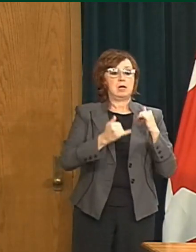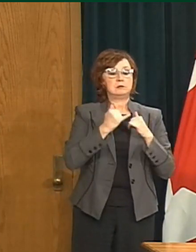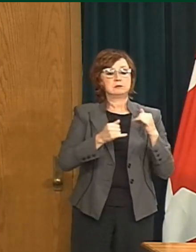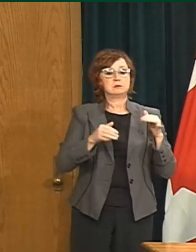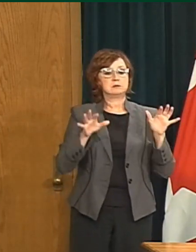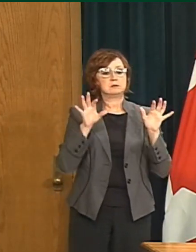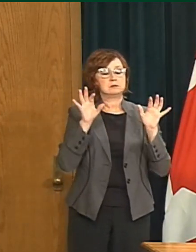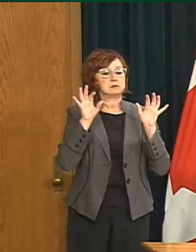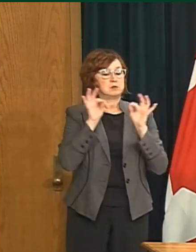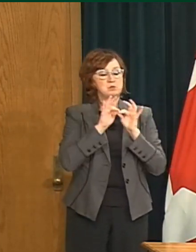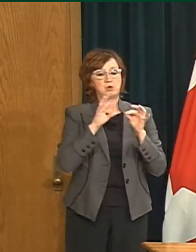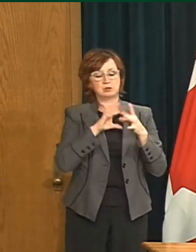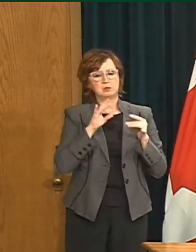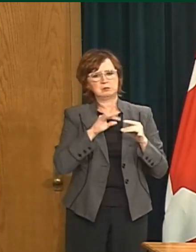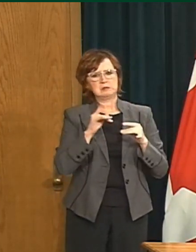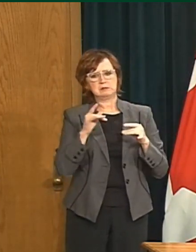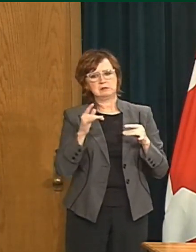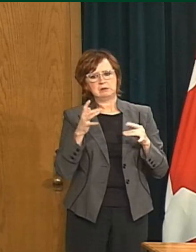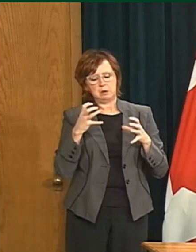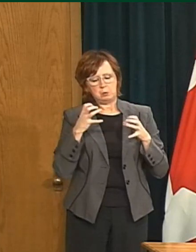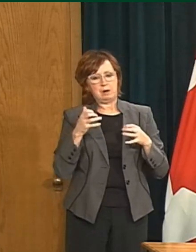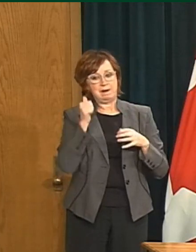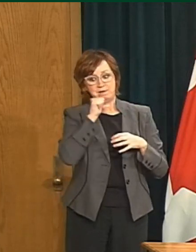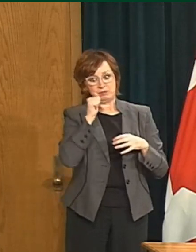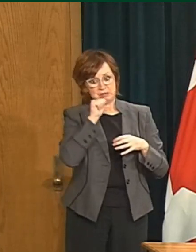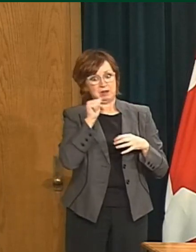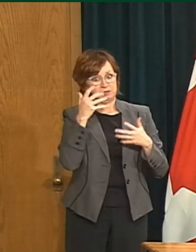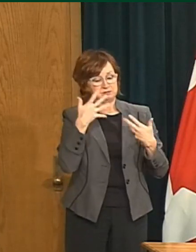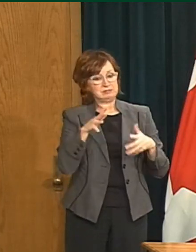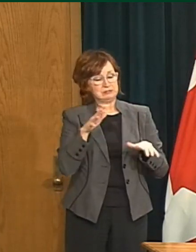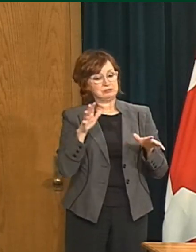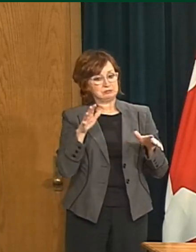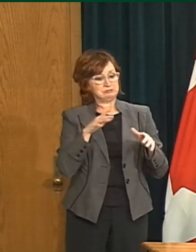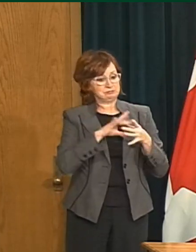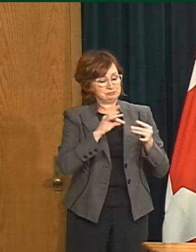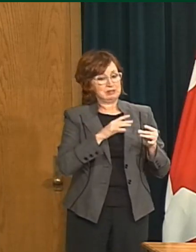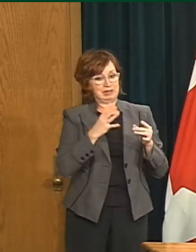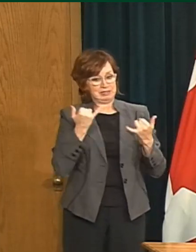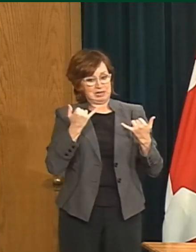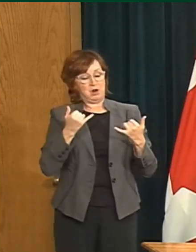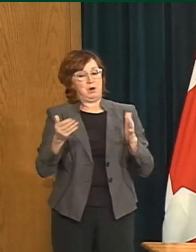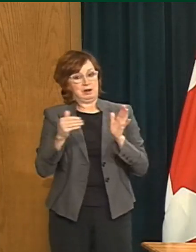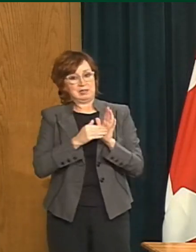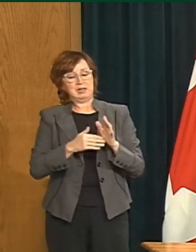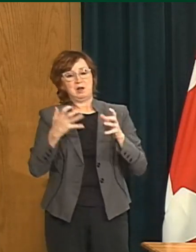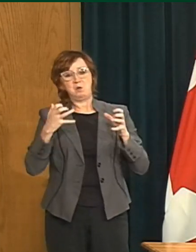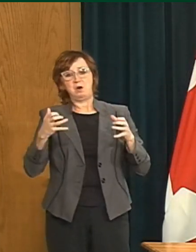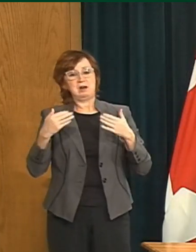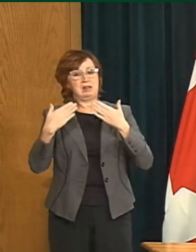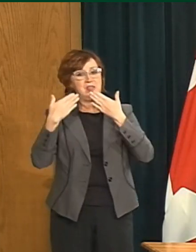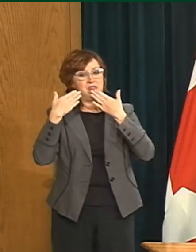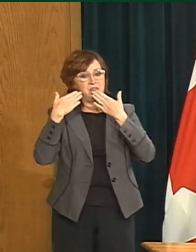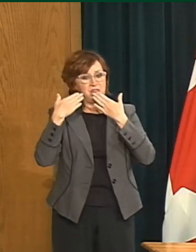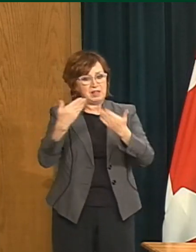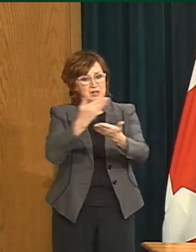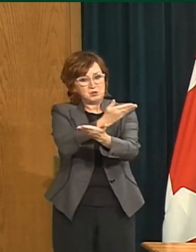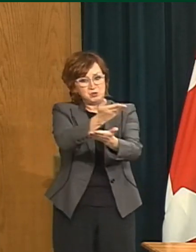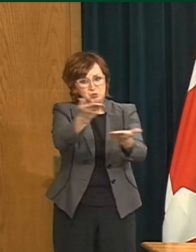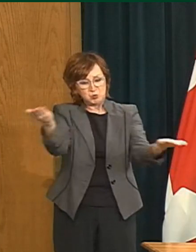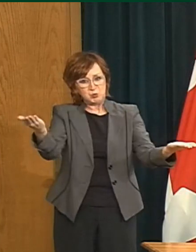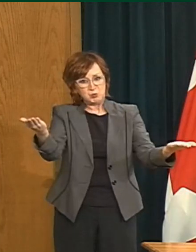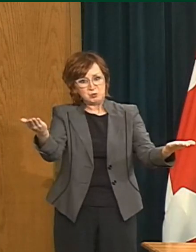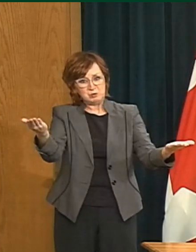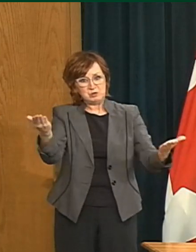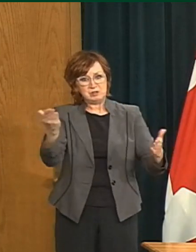that I have the opportunity, I want to say thank you to everyone in Saskatchewan for all you are doing to protect yourself,